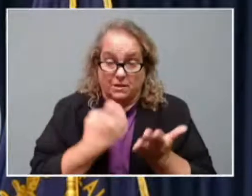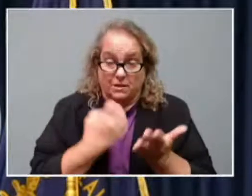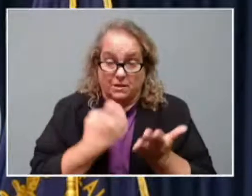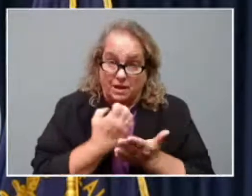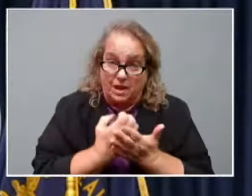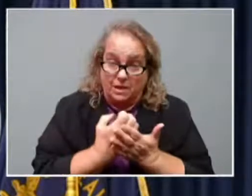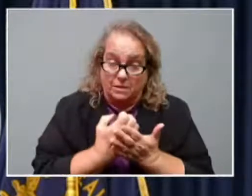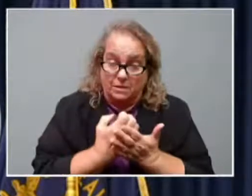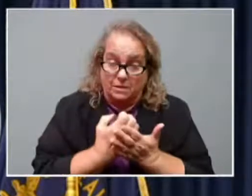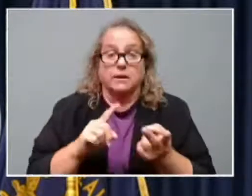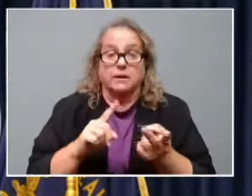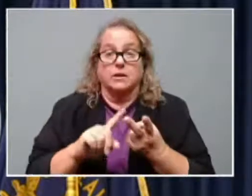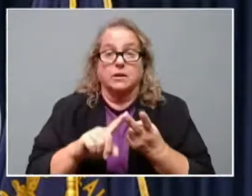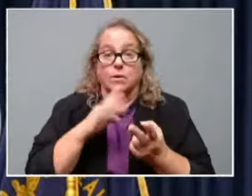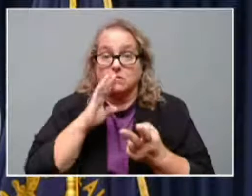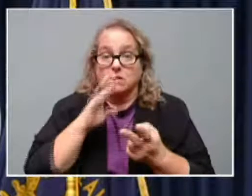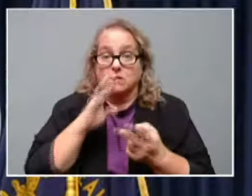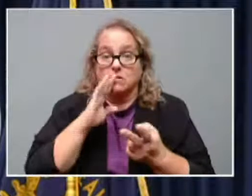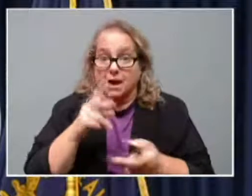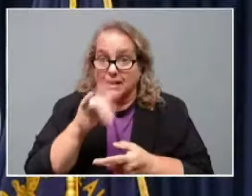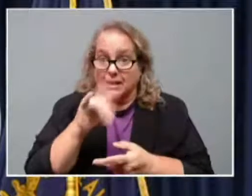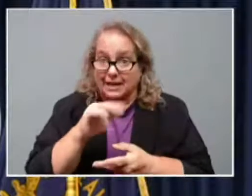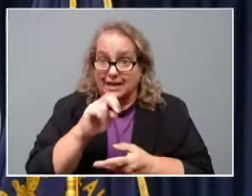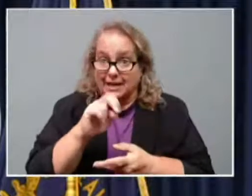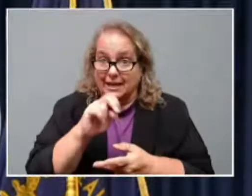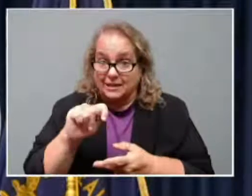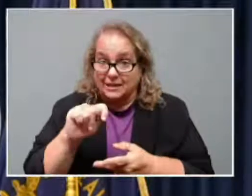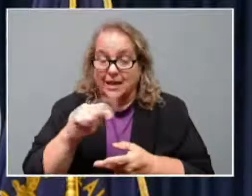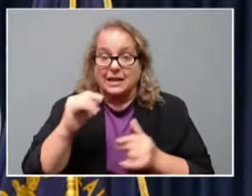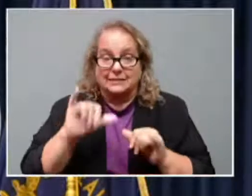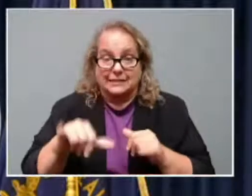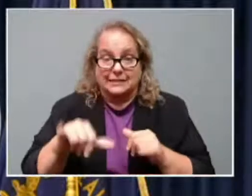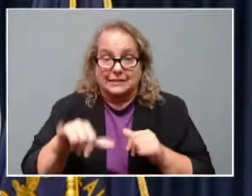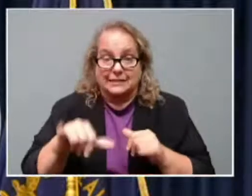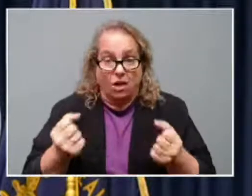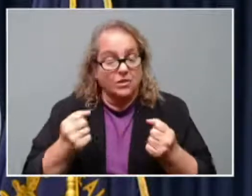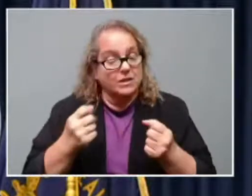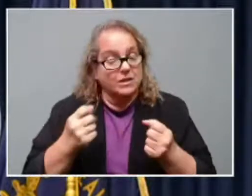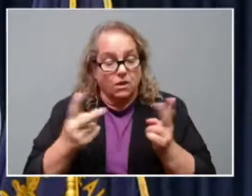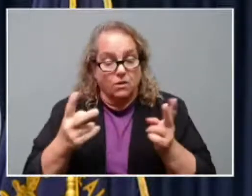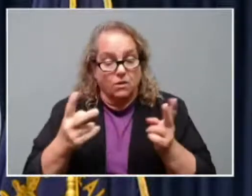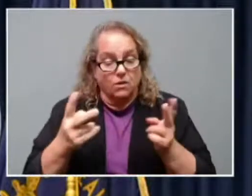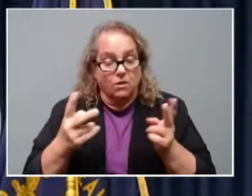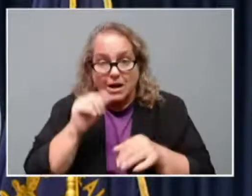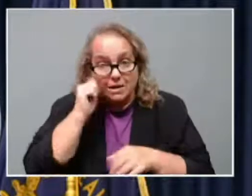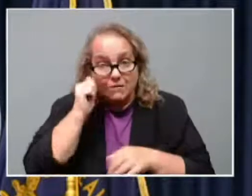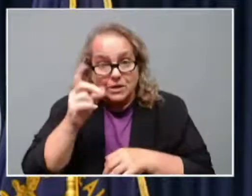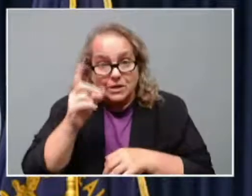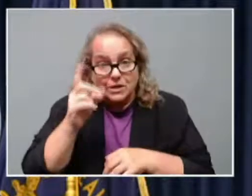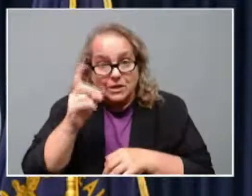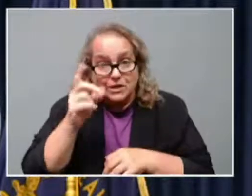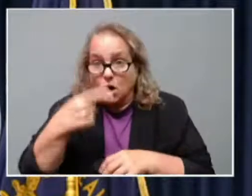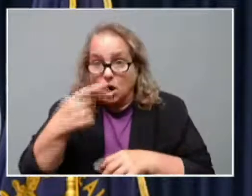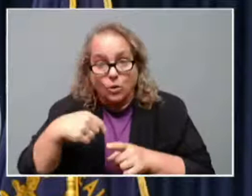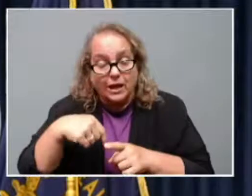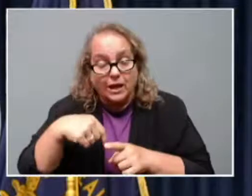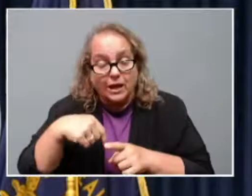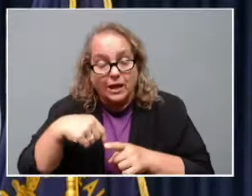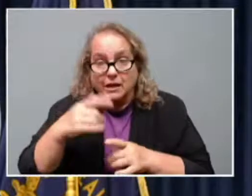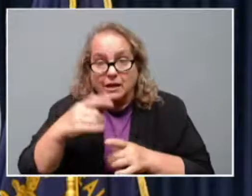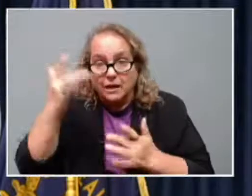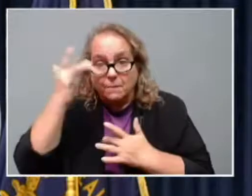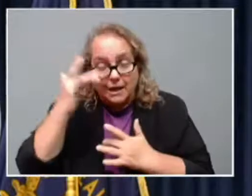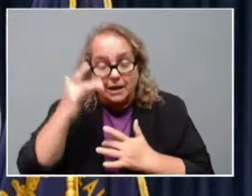about Connect and staying healthy. We know how important that is every day, not just in a pandemic. Let's do our COVID